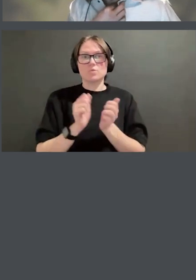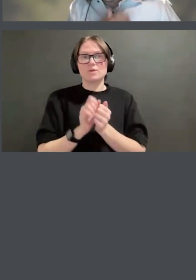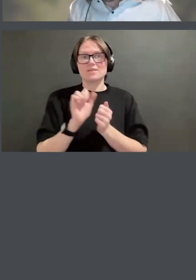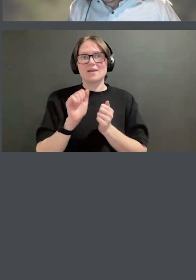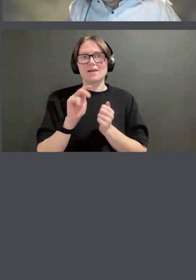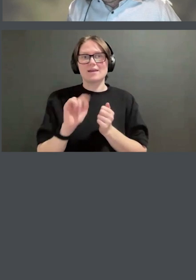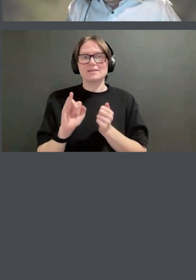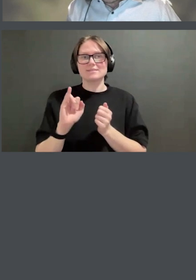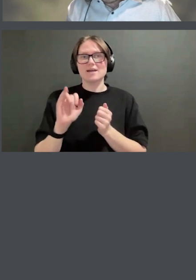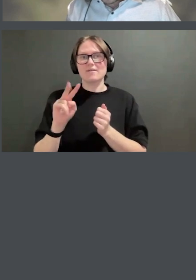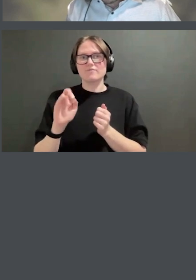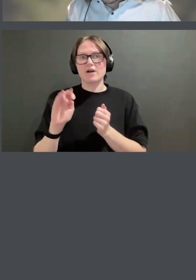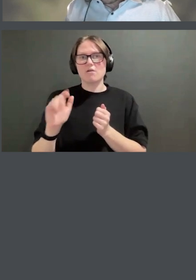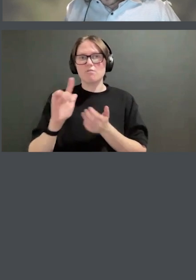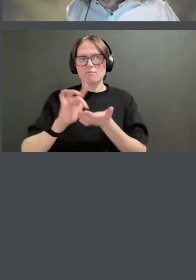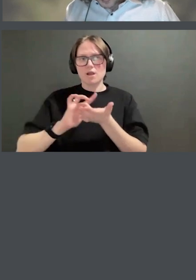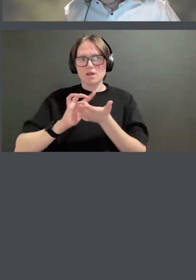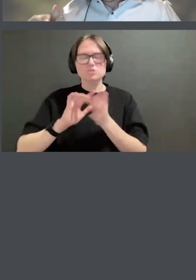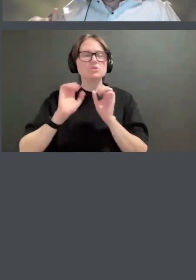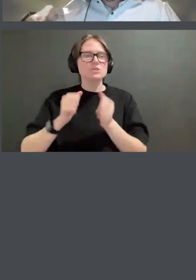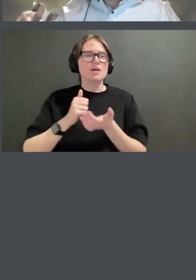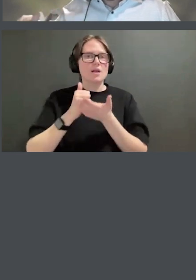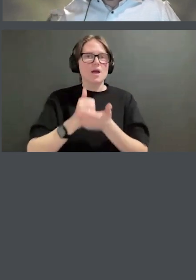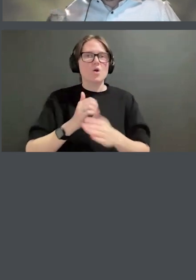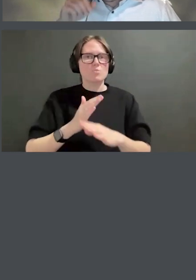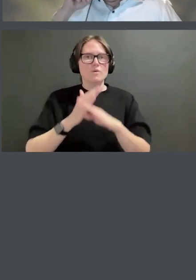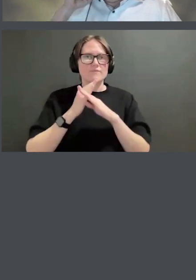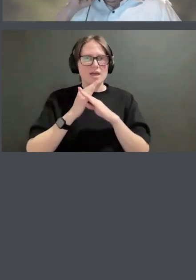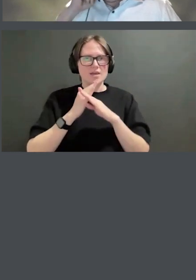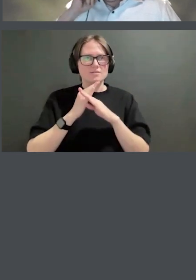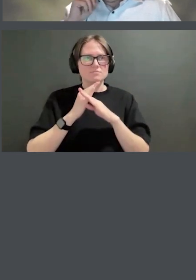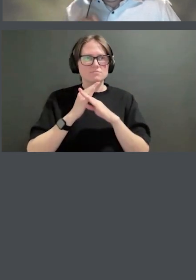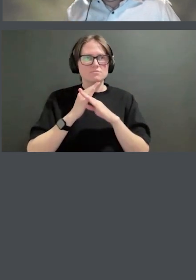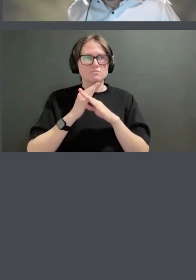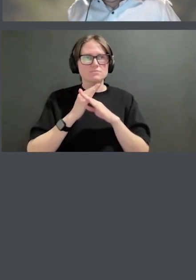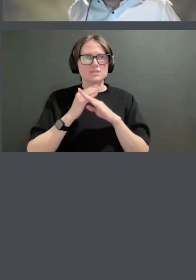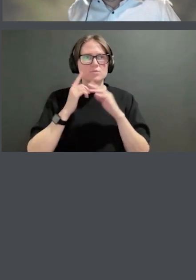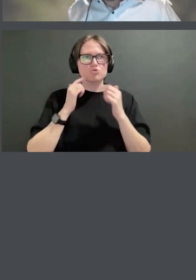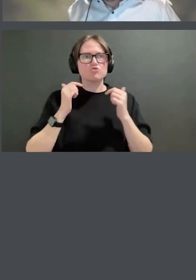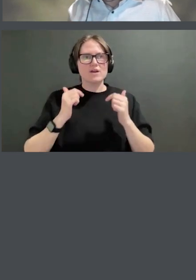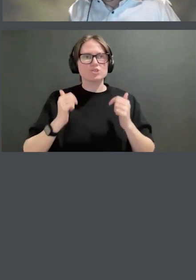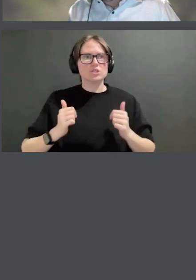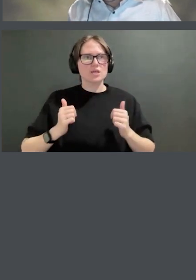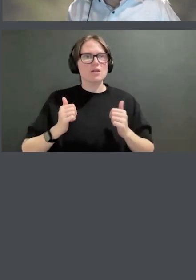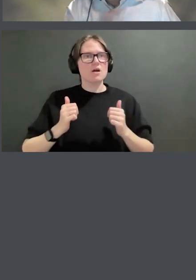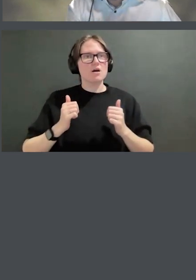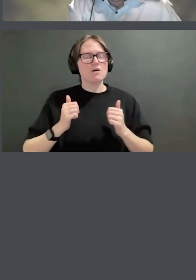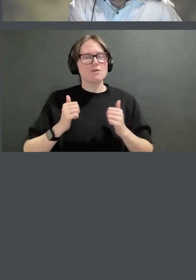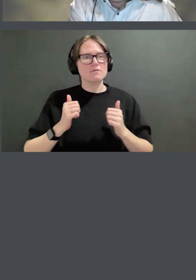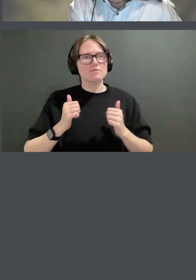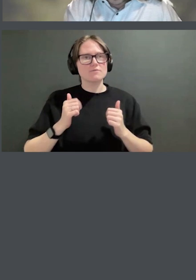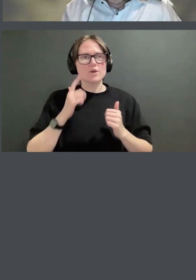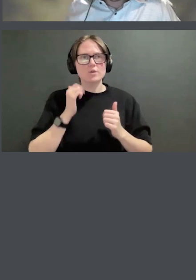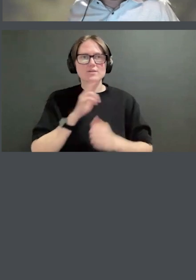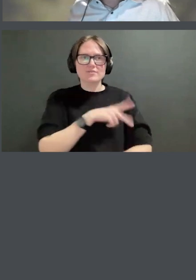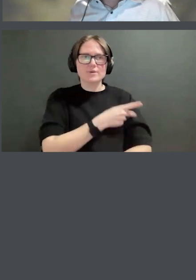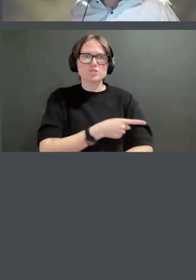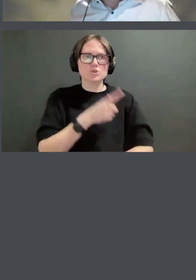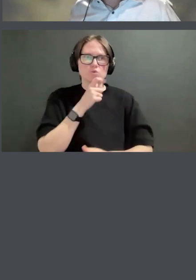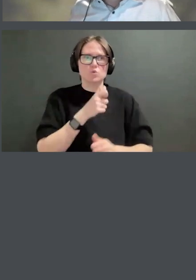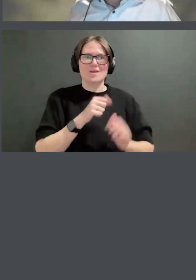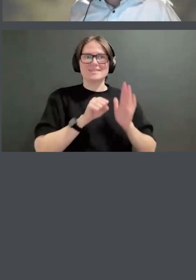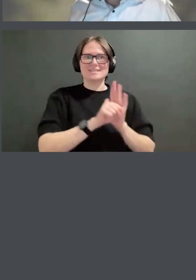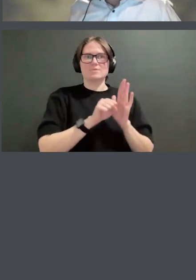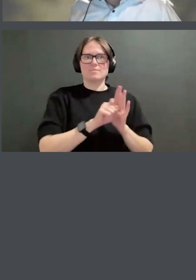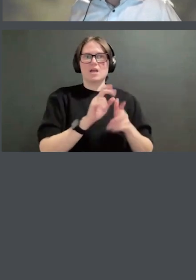medications can help prevent some of the progression of hearing loss in patients who are the symptomatic version